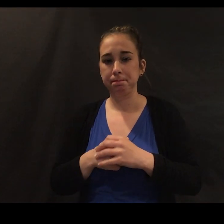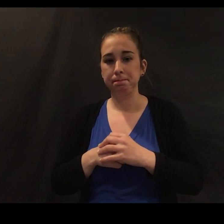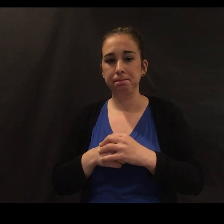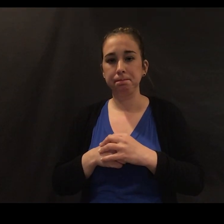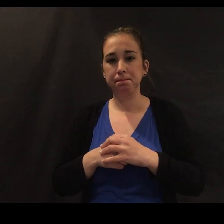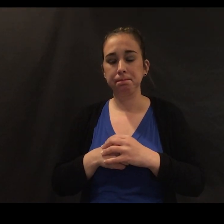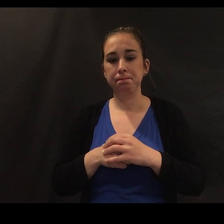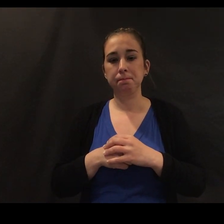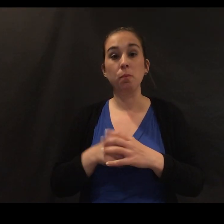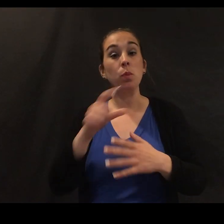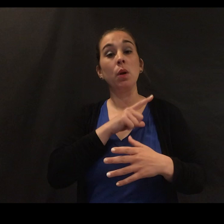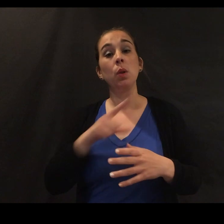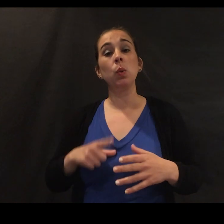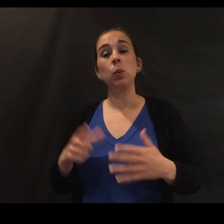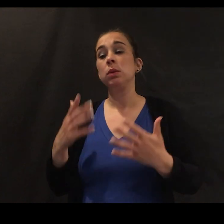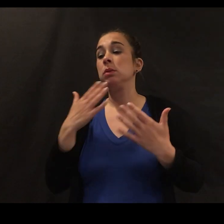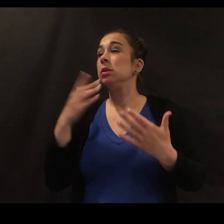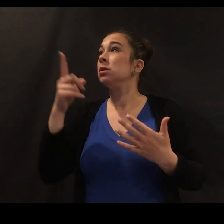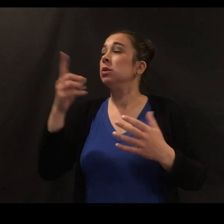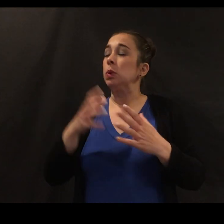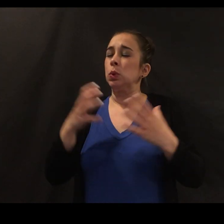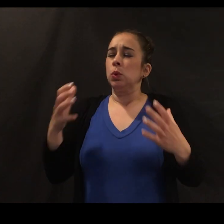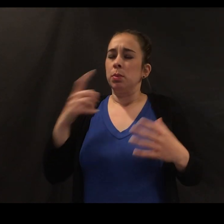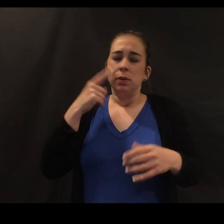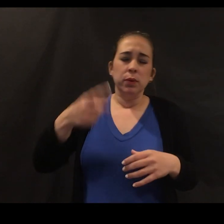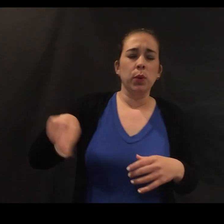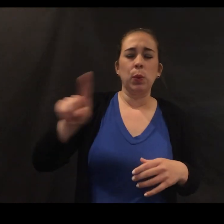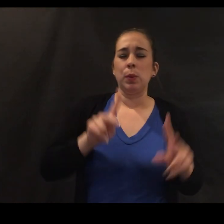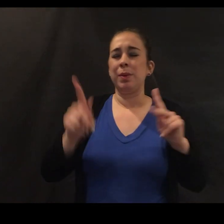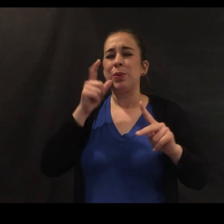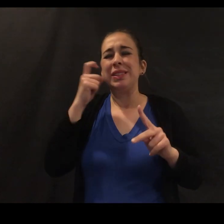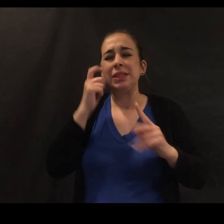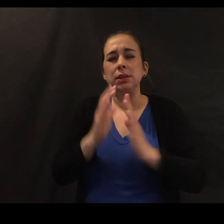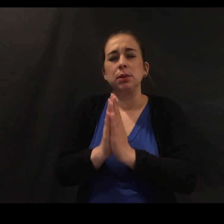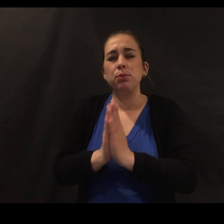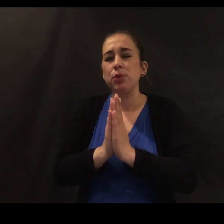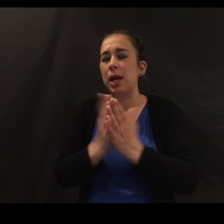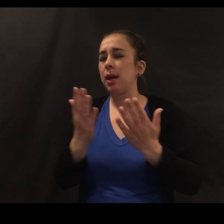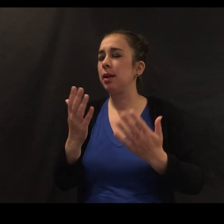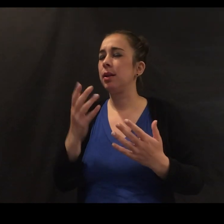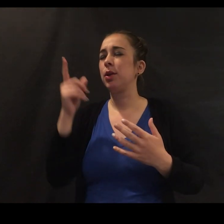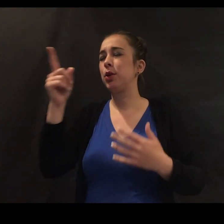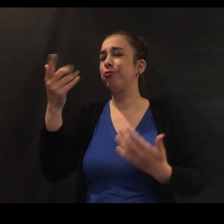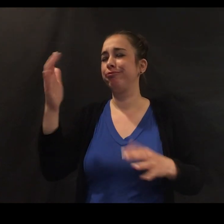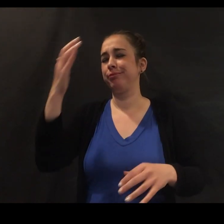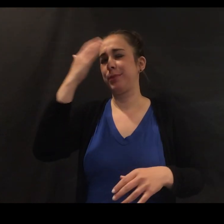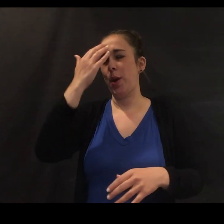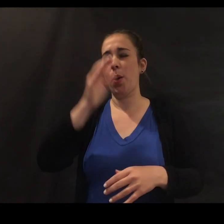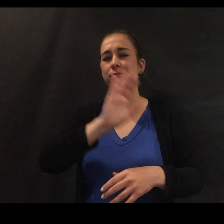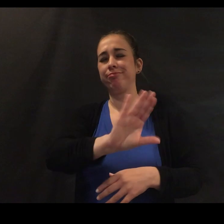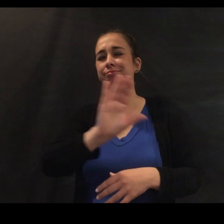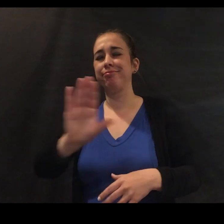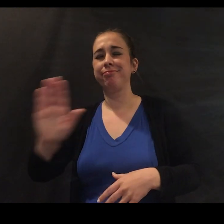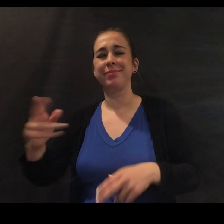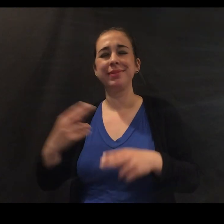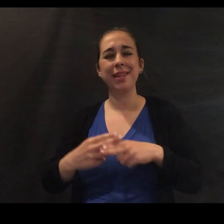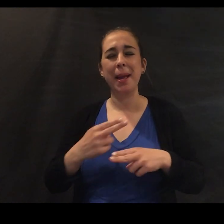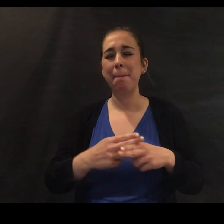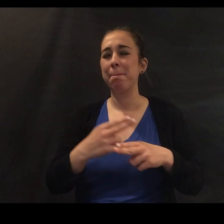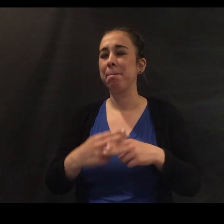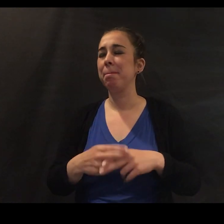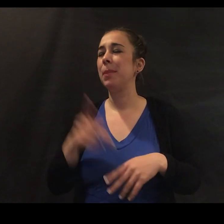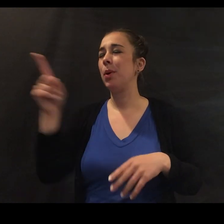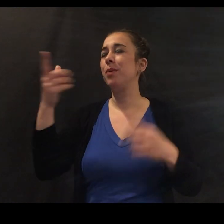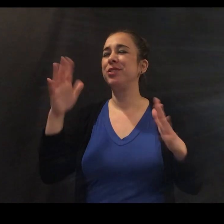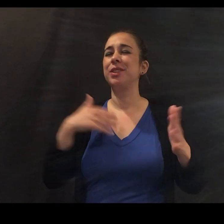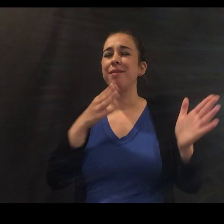so much for the folks today that have prayed that prayer. Thank You that You know every one of them by name. Thank You, Lord, that You have a plan and purpose for each of